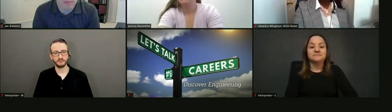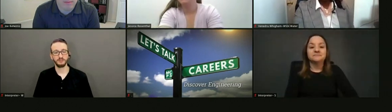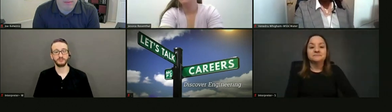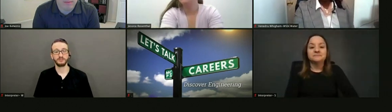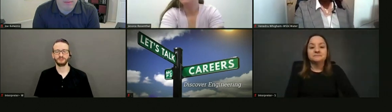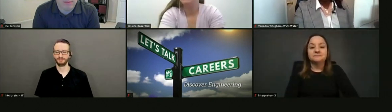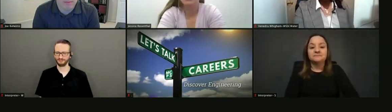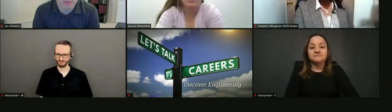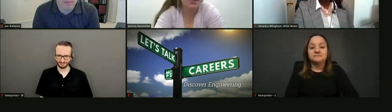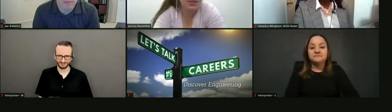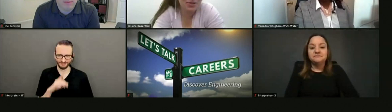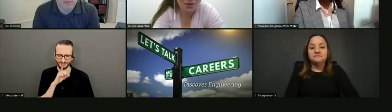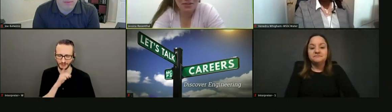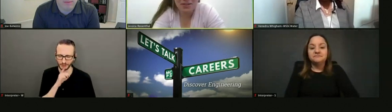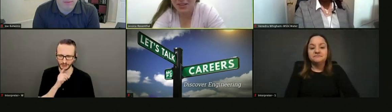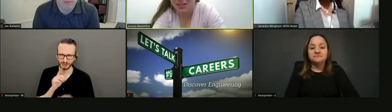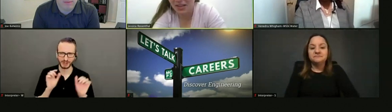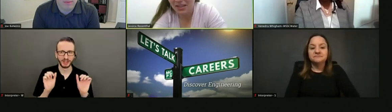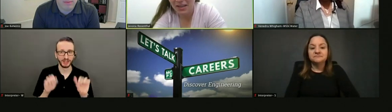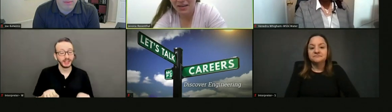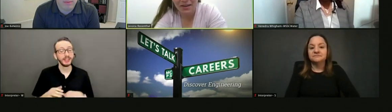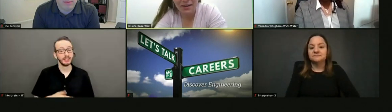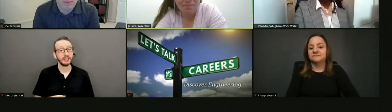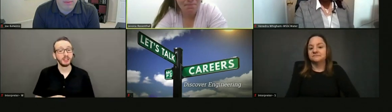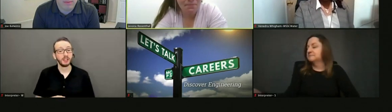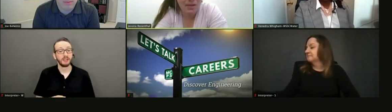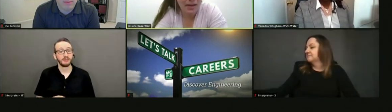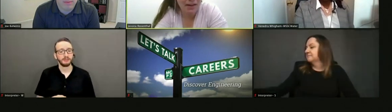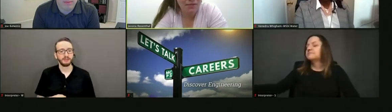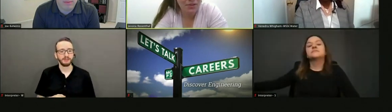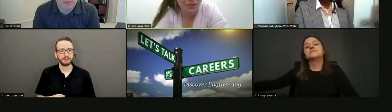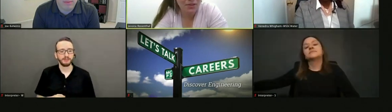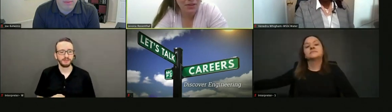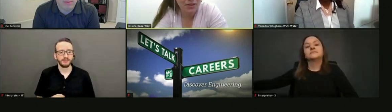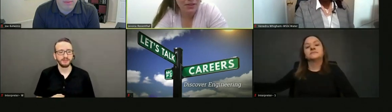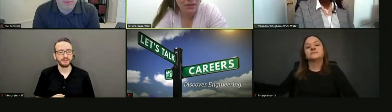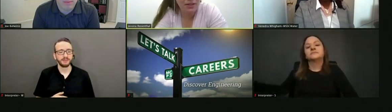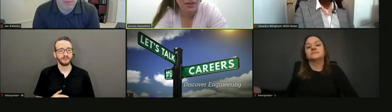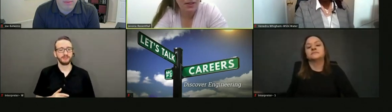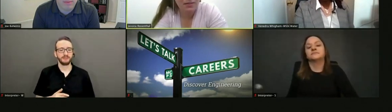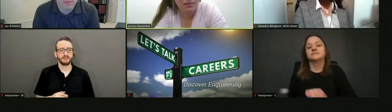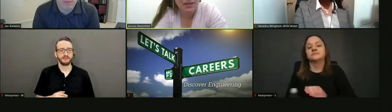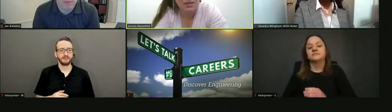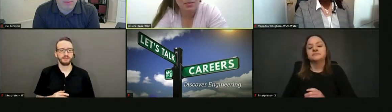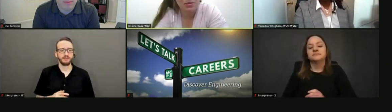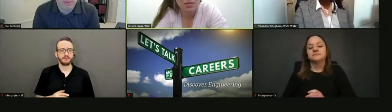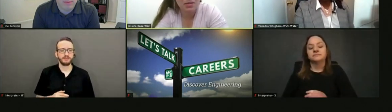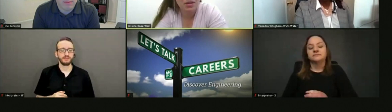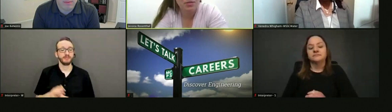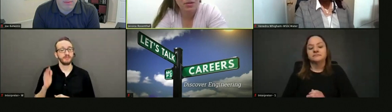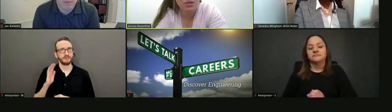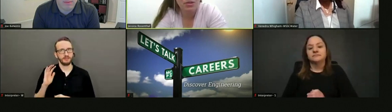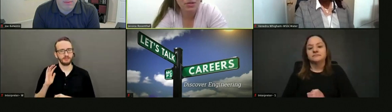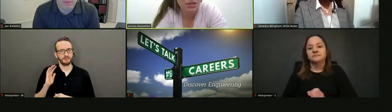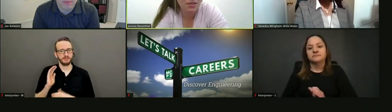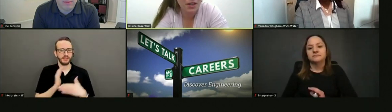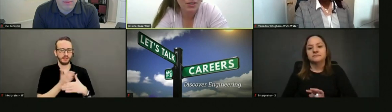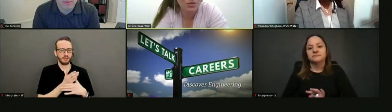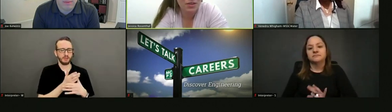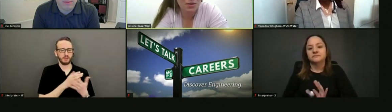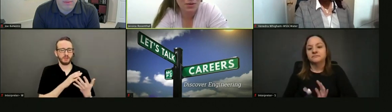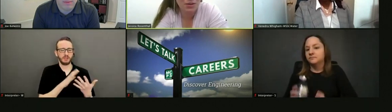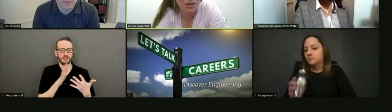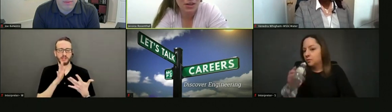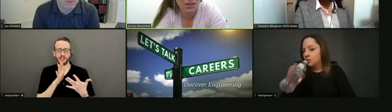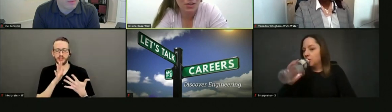Yeah, totally. Yeah, so actually one of the things that I did after, I guess, between my sophomore and junior